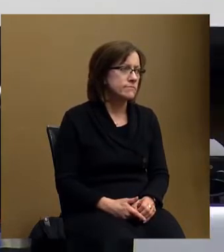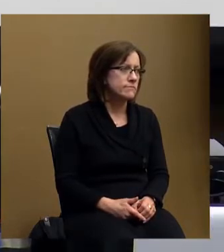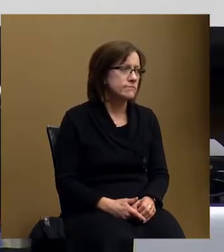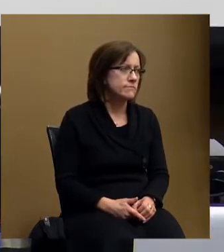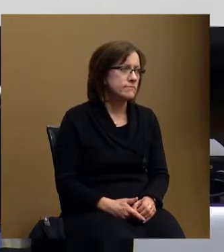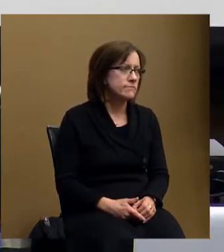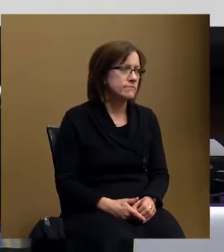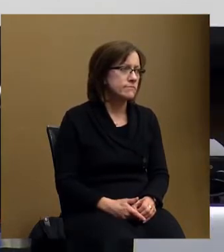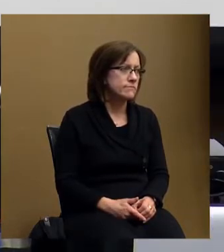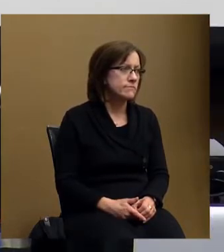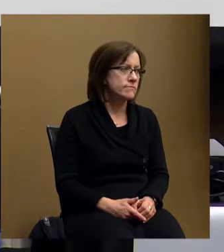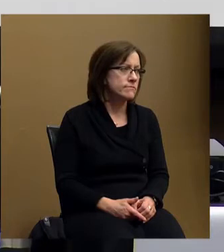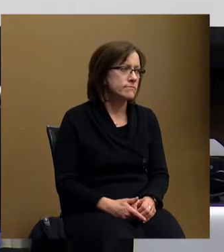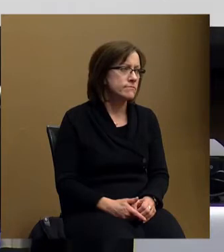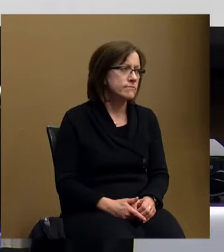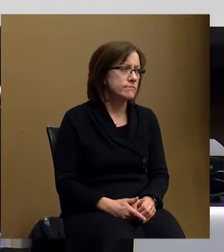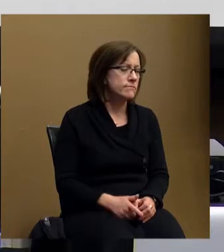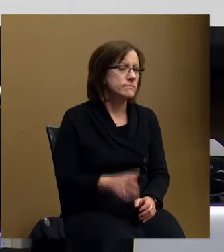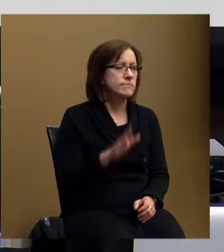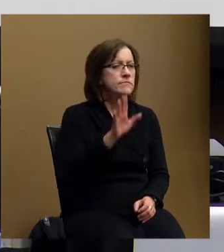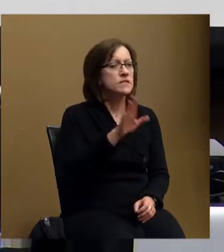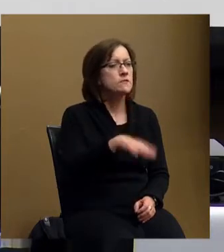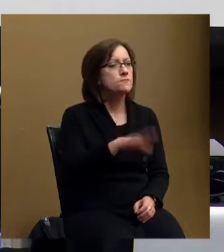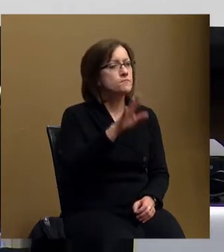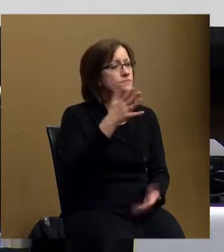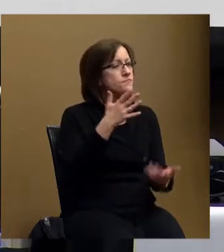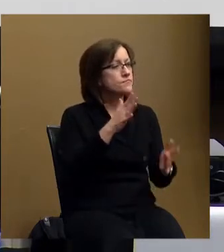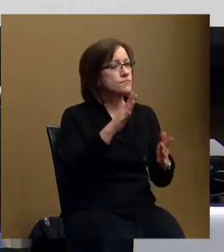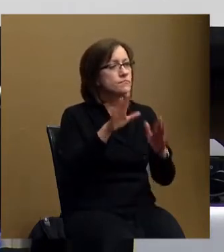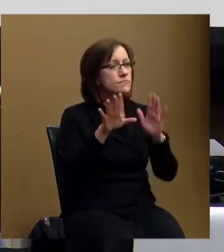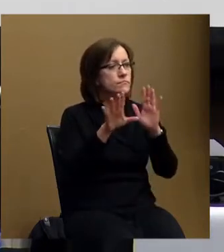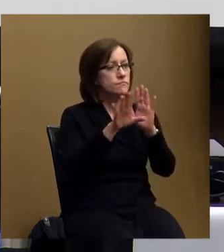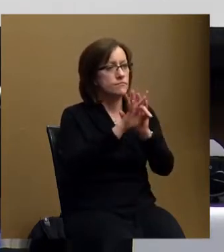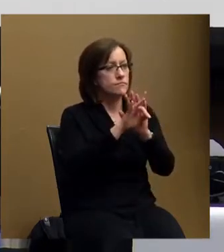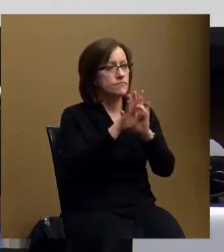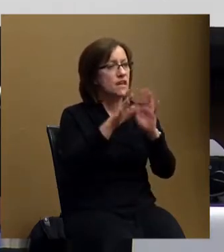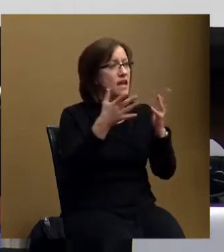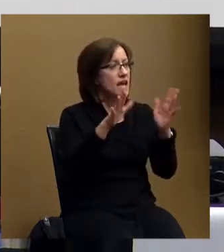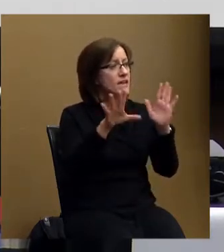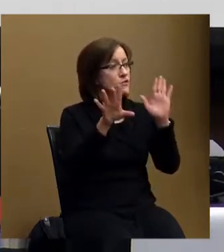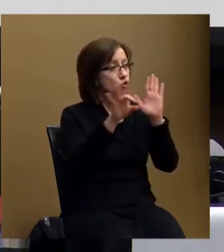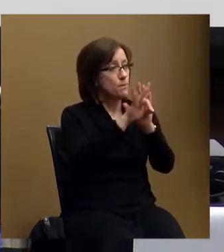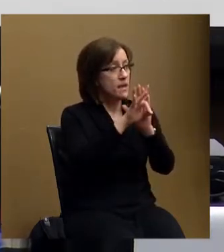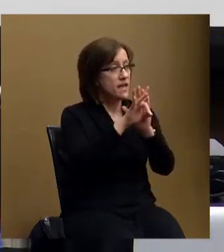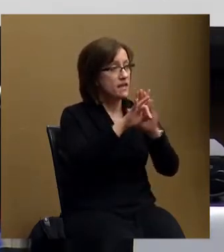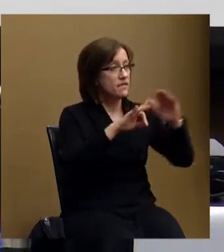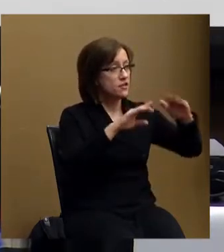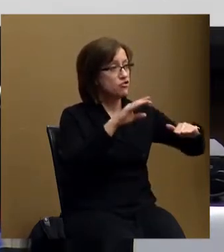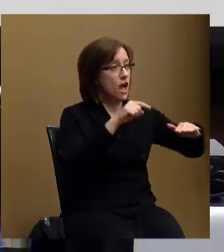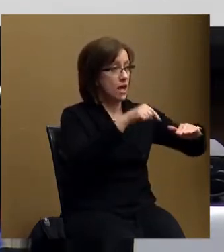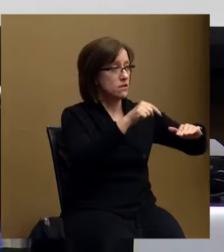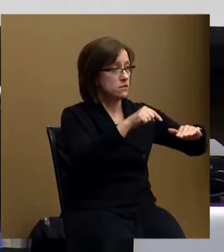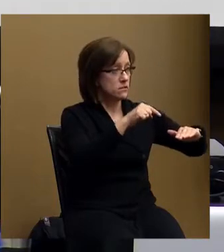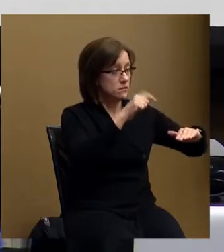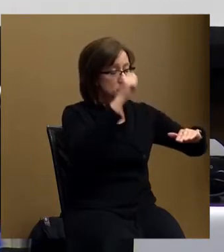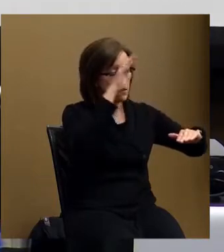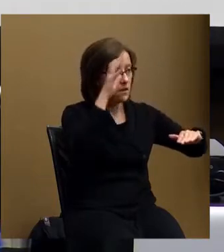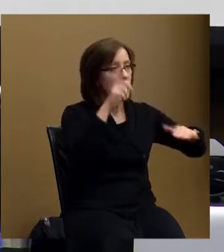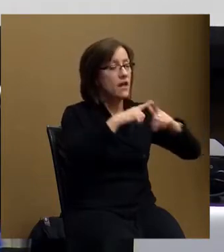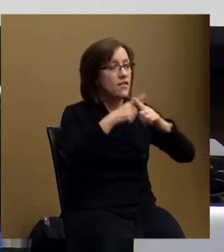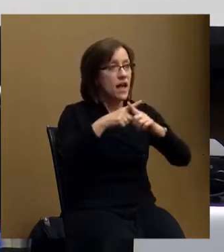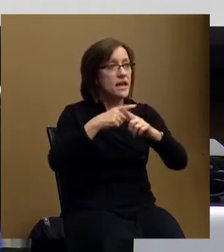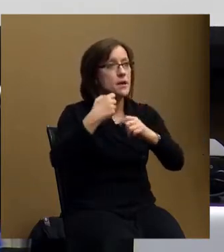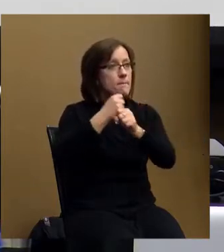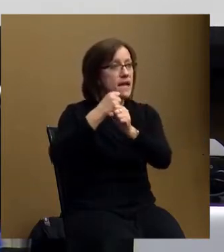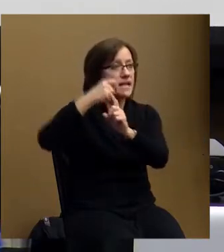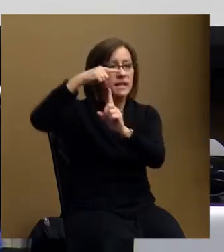is there anything going on tactily with this child? On one side of the sheet, if you could make a T